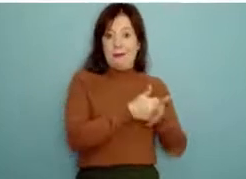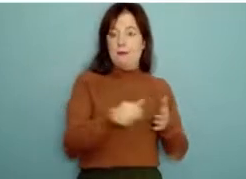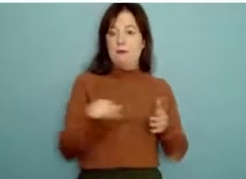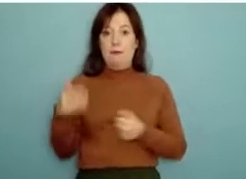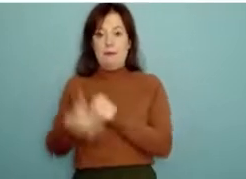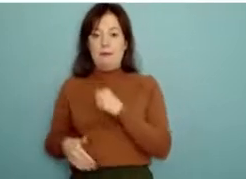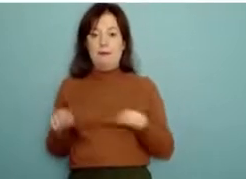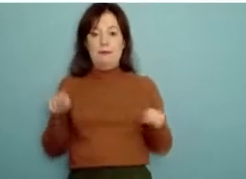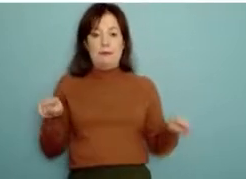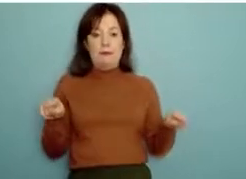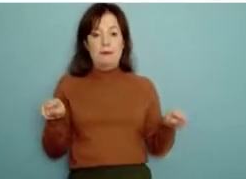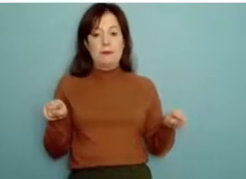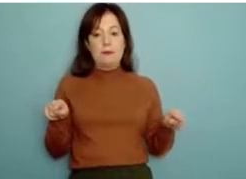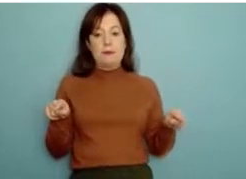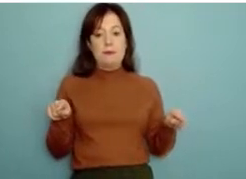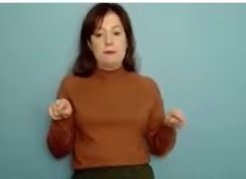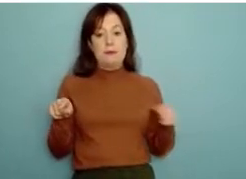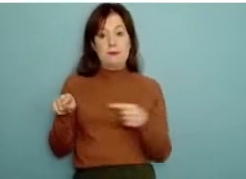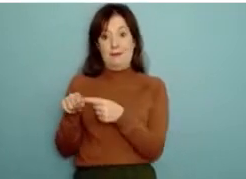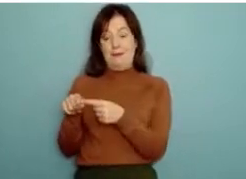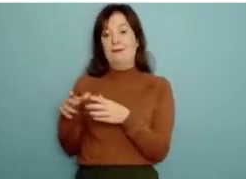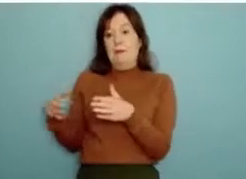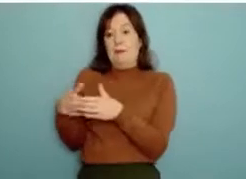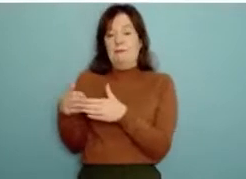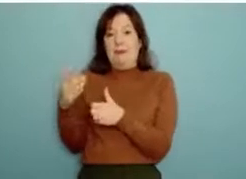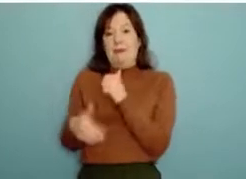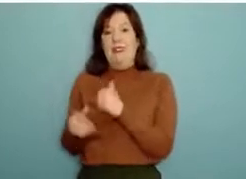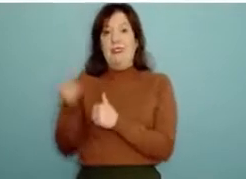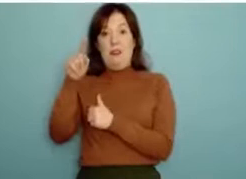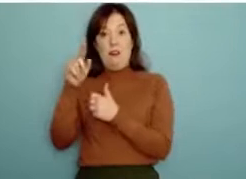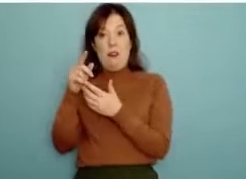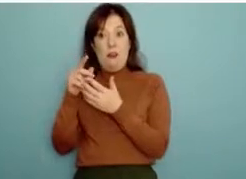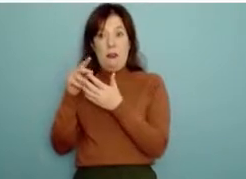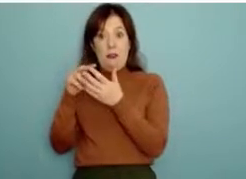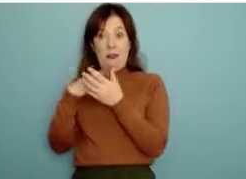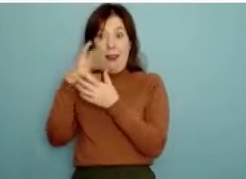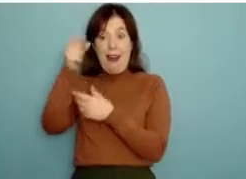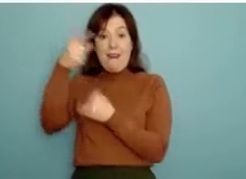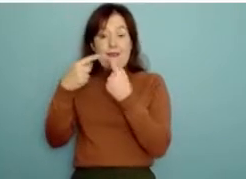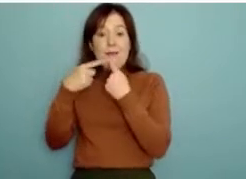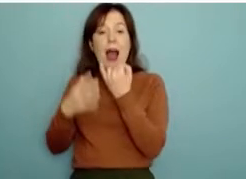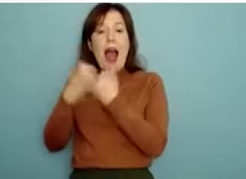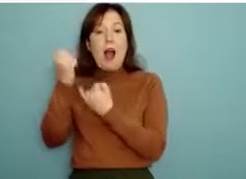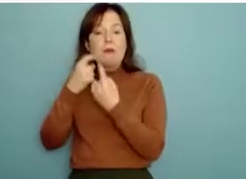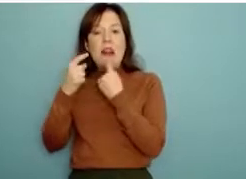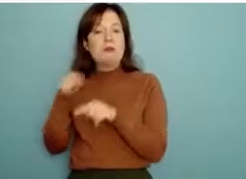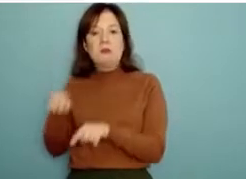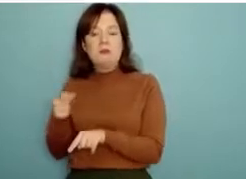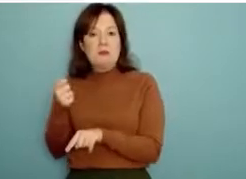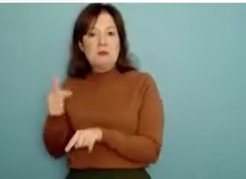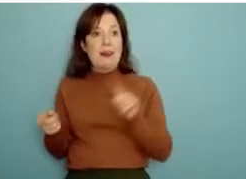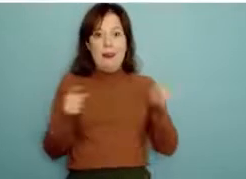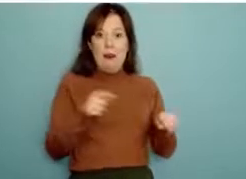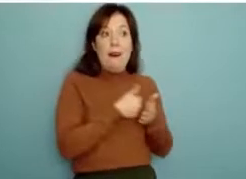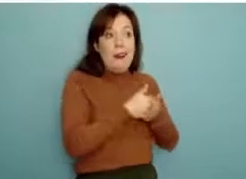of infrequent users reported that their organisation displayed information about outcome data, compared to 47% of frequent